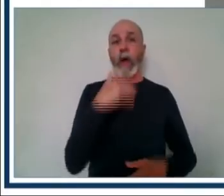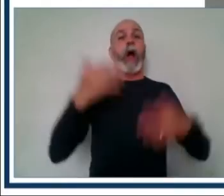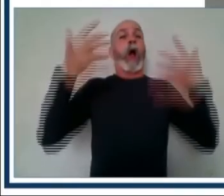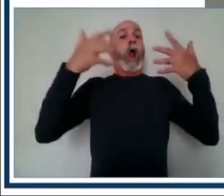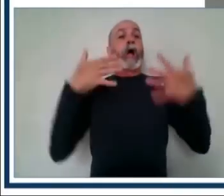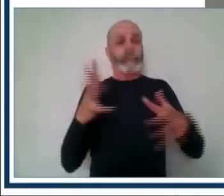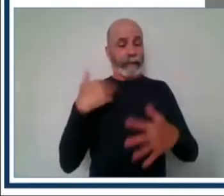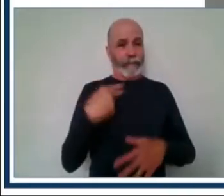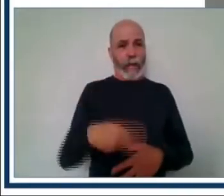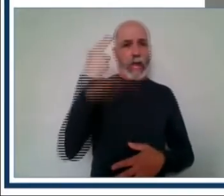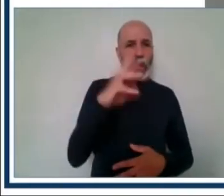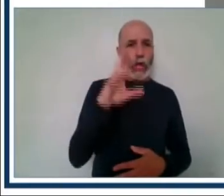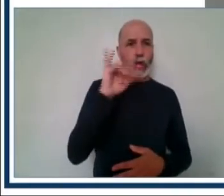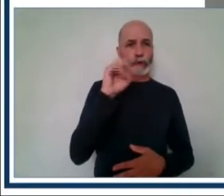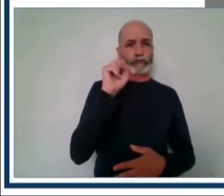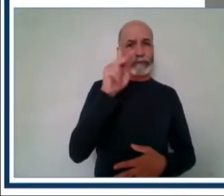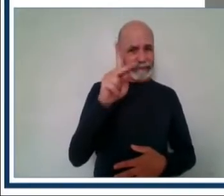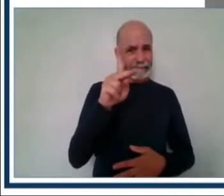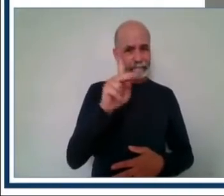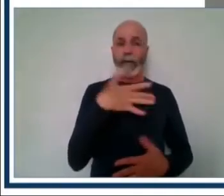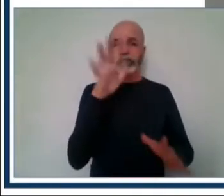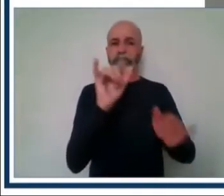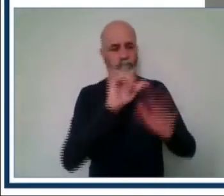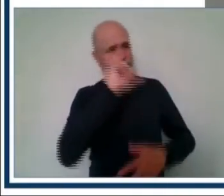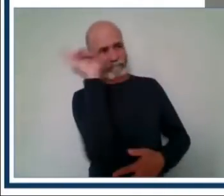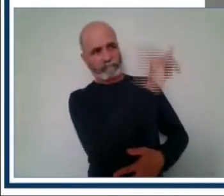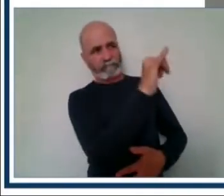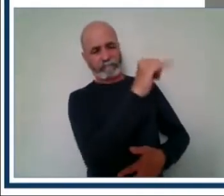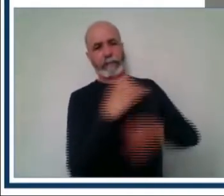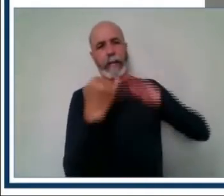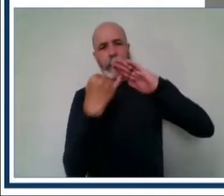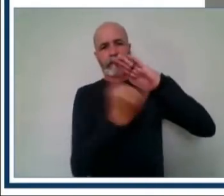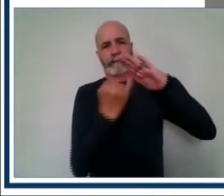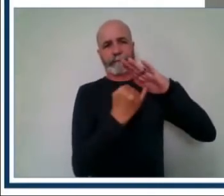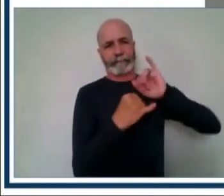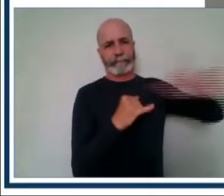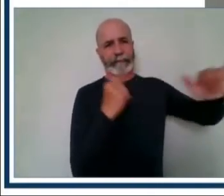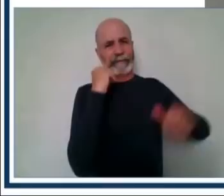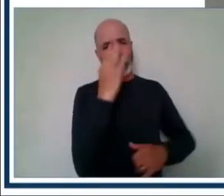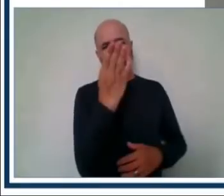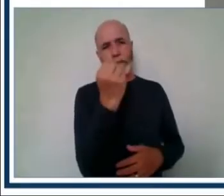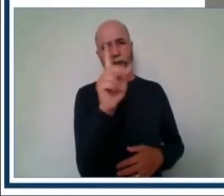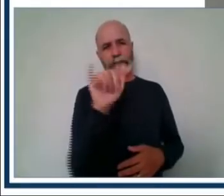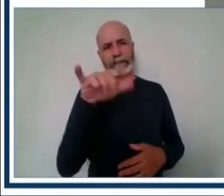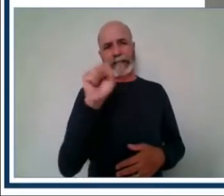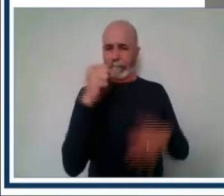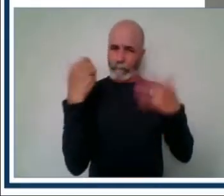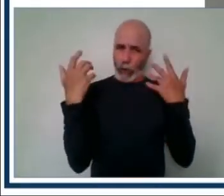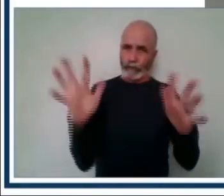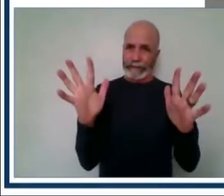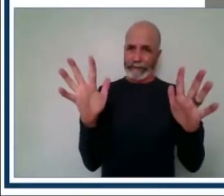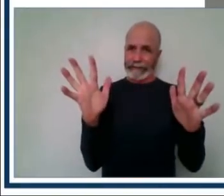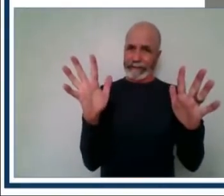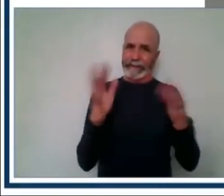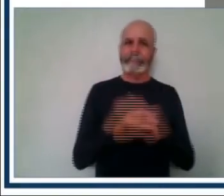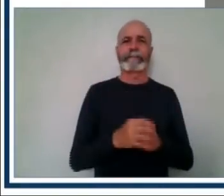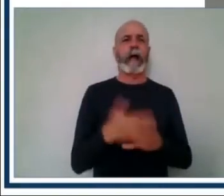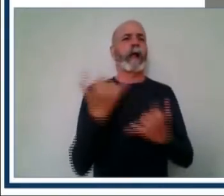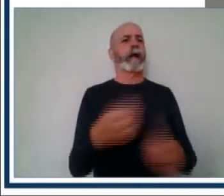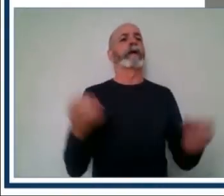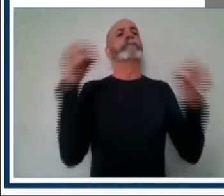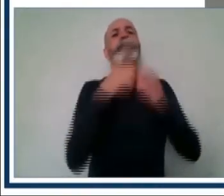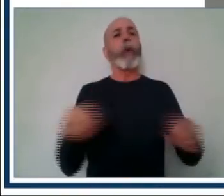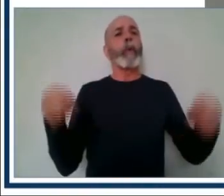as 14-day household quarantine by public health. There's hundreds, or probably not thousands, more people who have lower